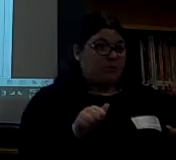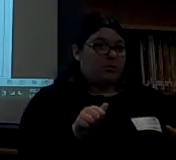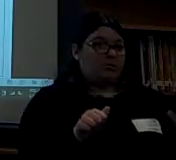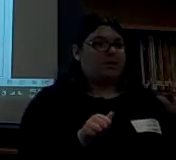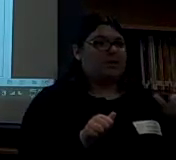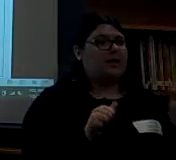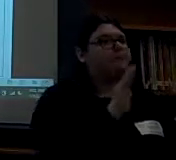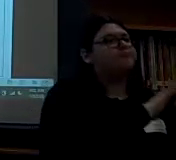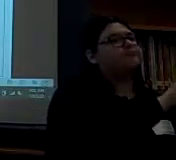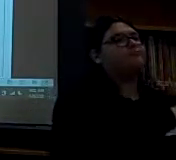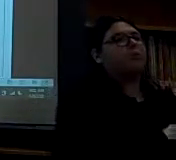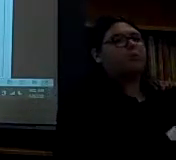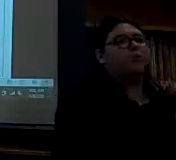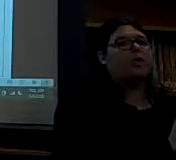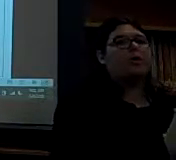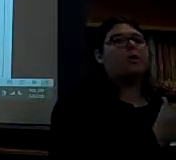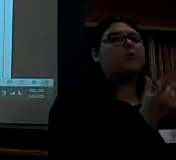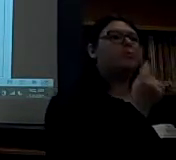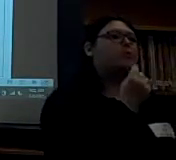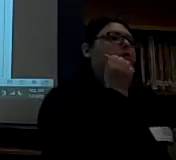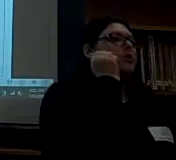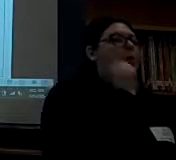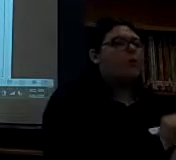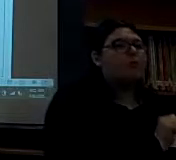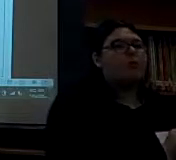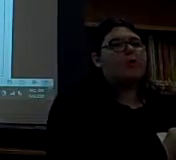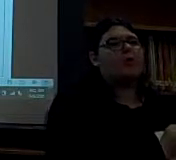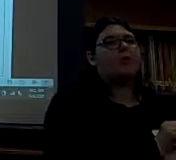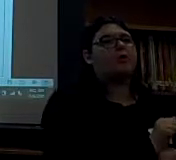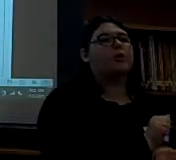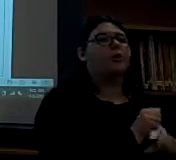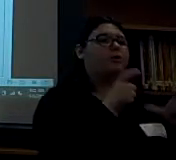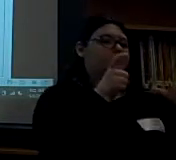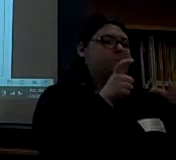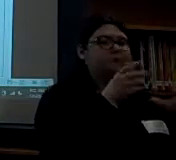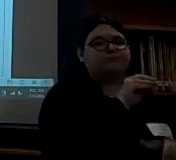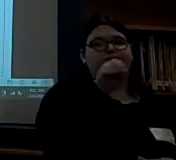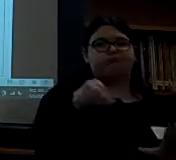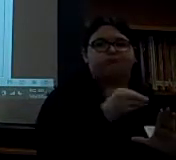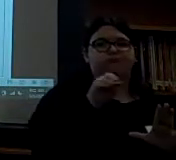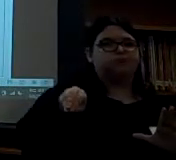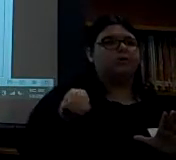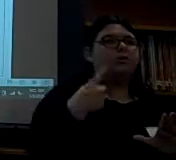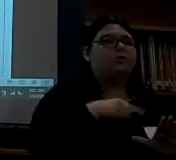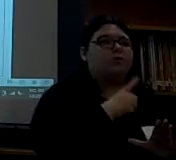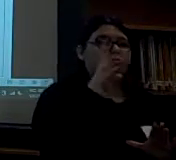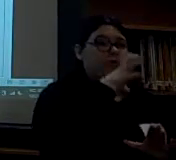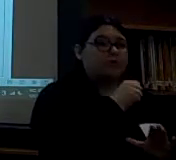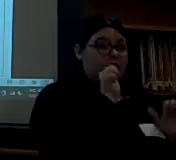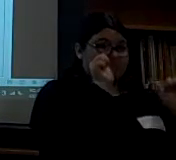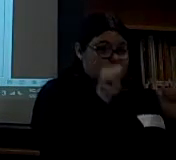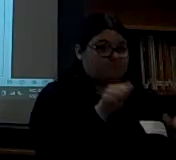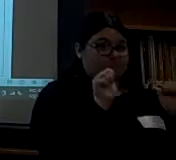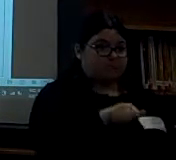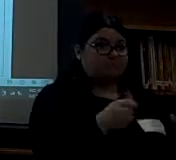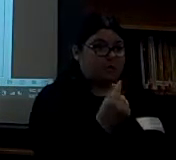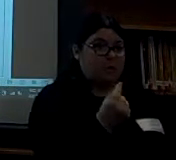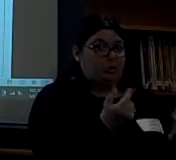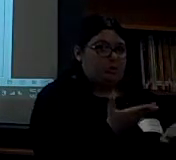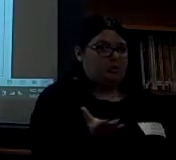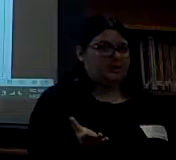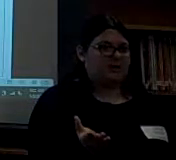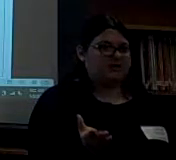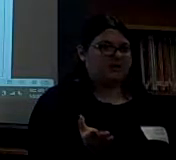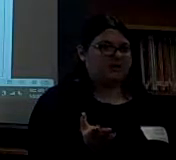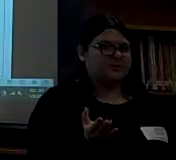like cleaning their room or doing their homework or putting their dishes in the dishwasher, we assume that they're actually capable of doing these